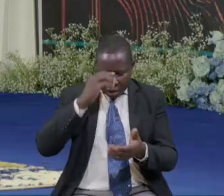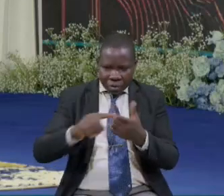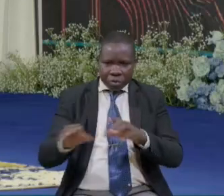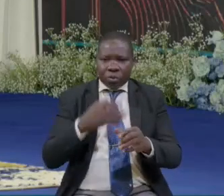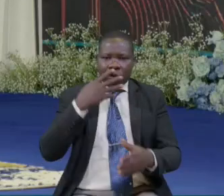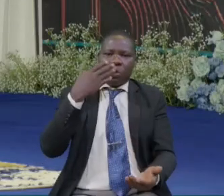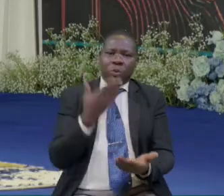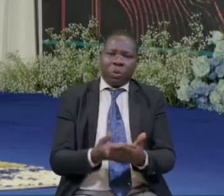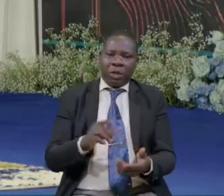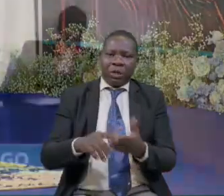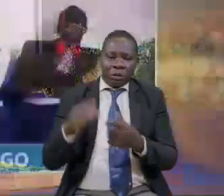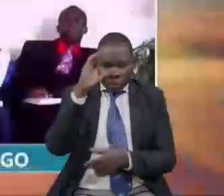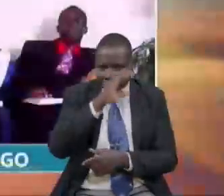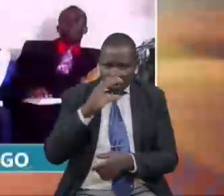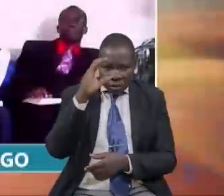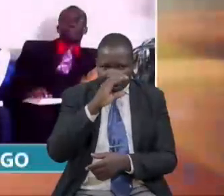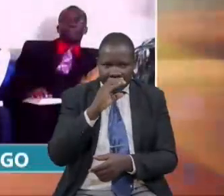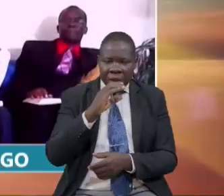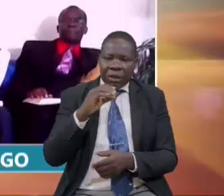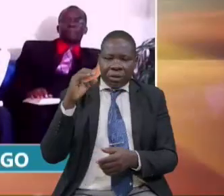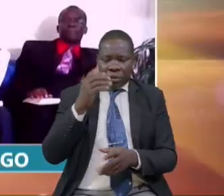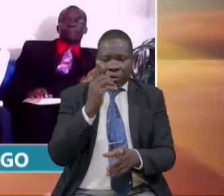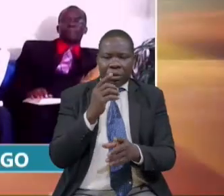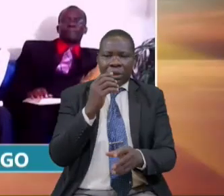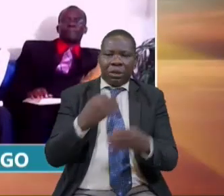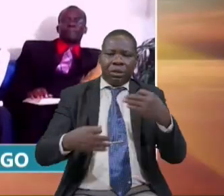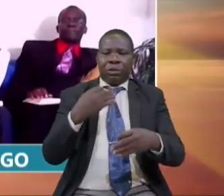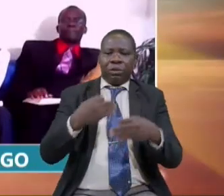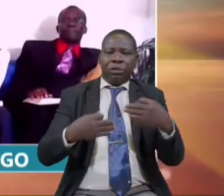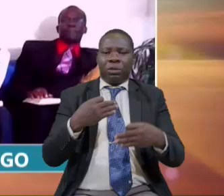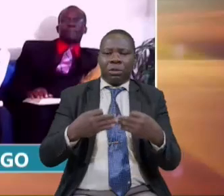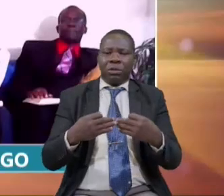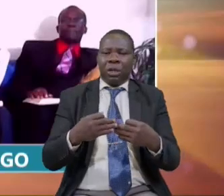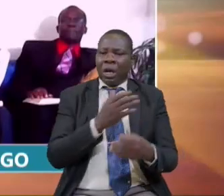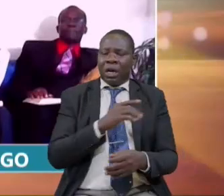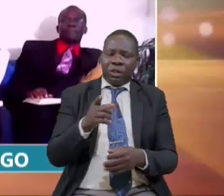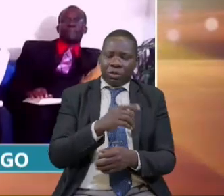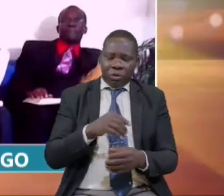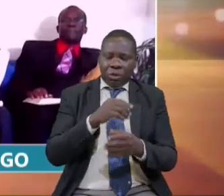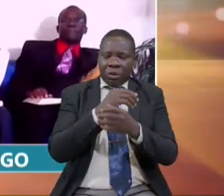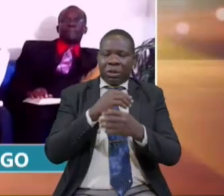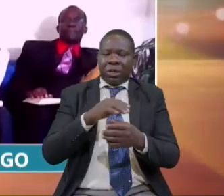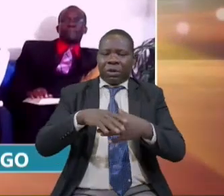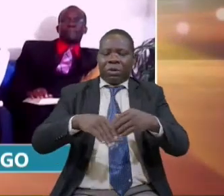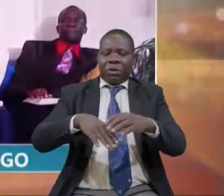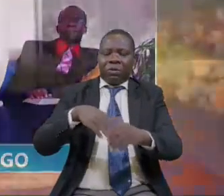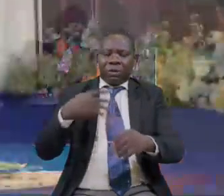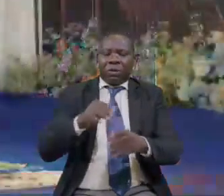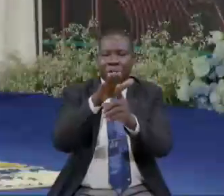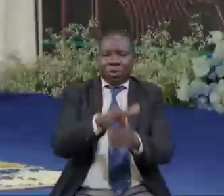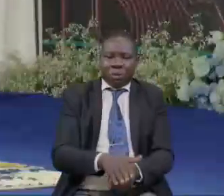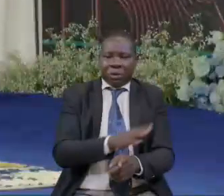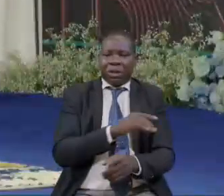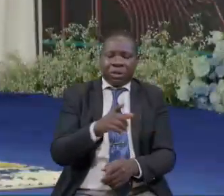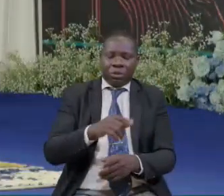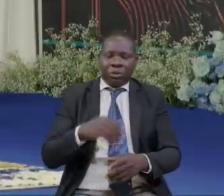seek justice, and you relieve the oppressed, and you judge the fatherless,